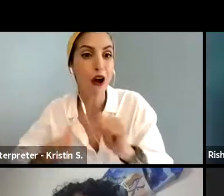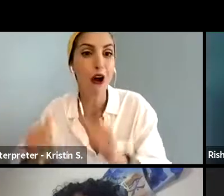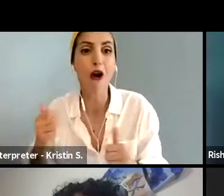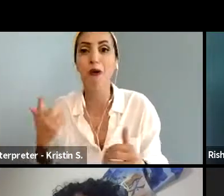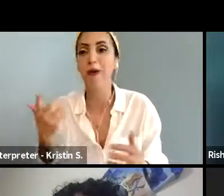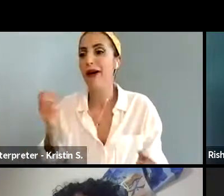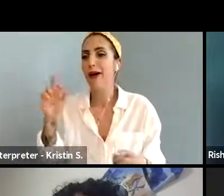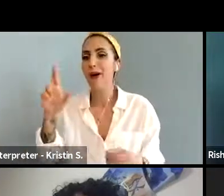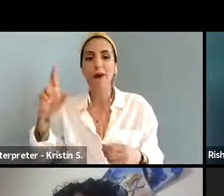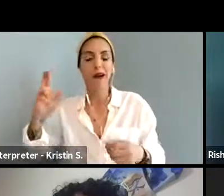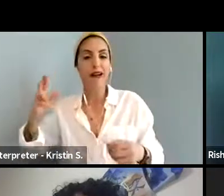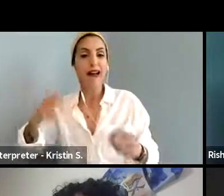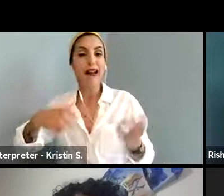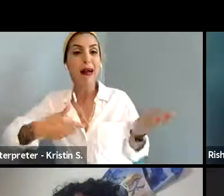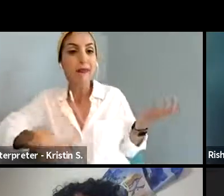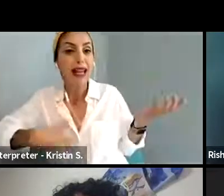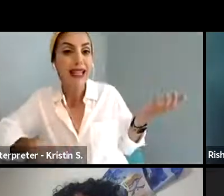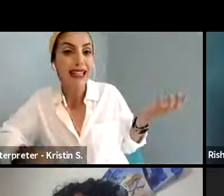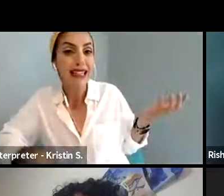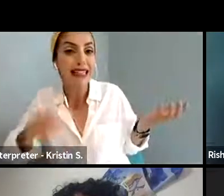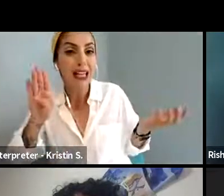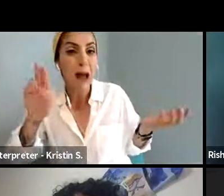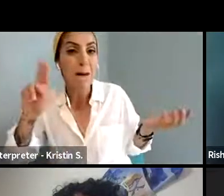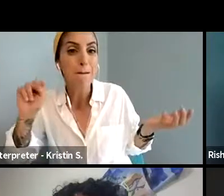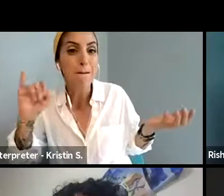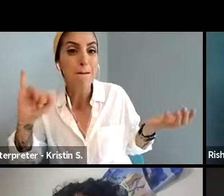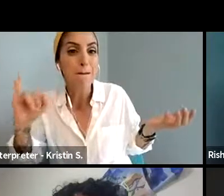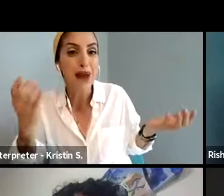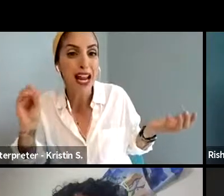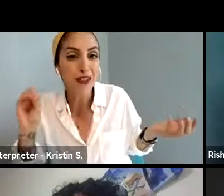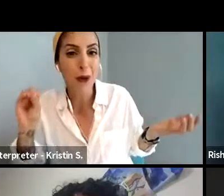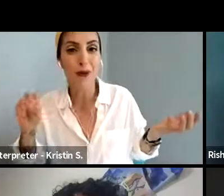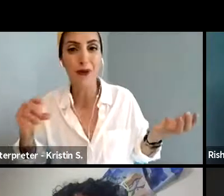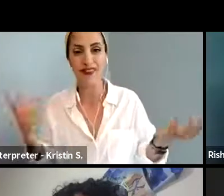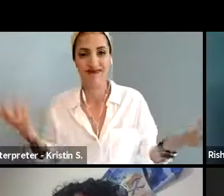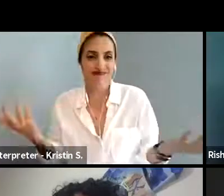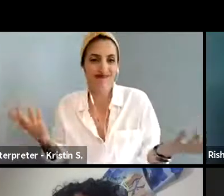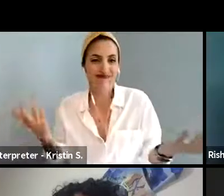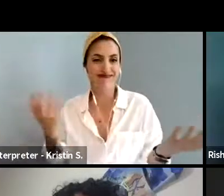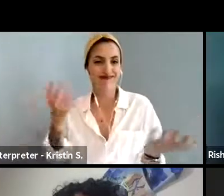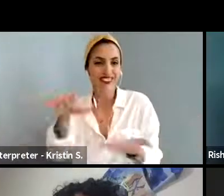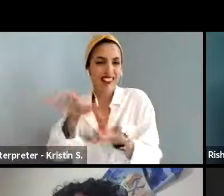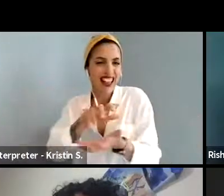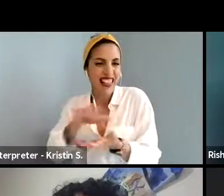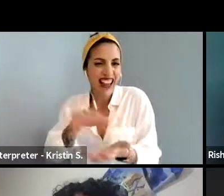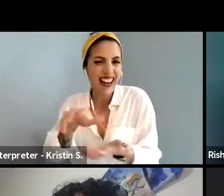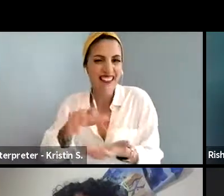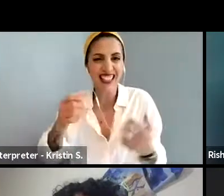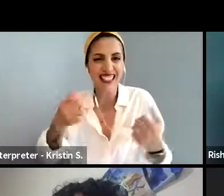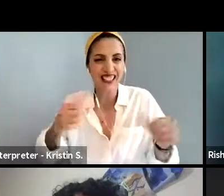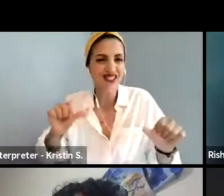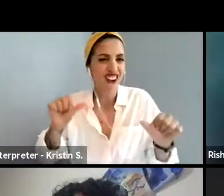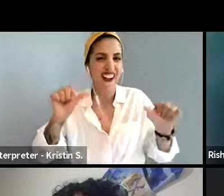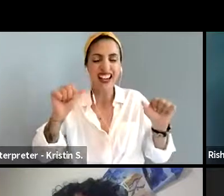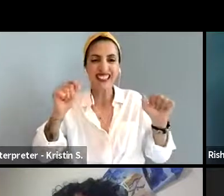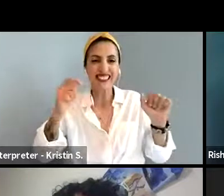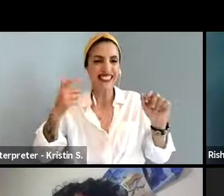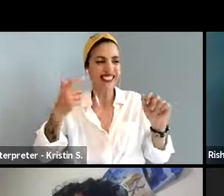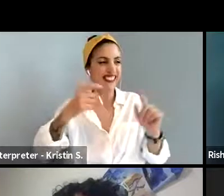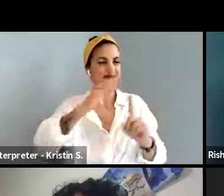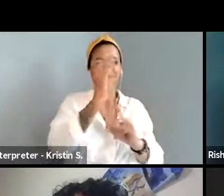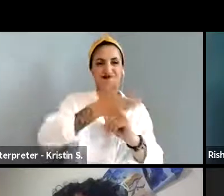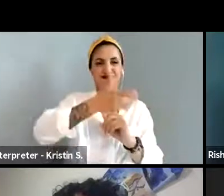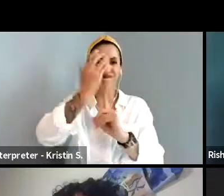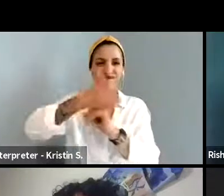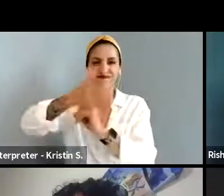banjo now. I play the banjo now. It's hilarious, right? It was so exciting. I'm kind of just riffing,